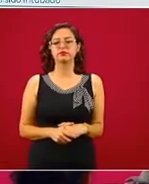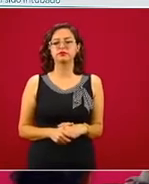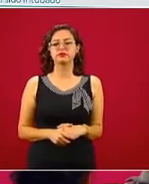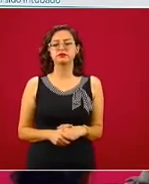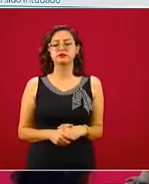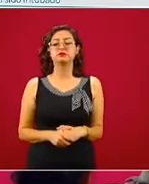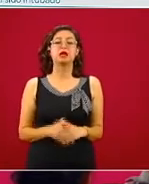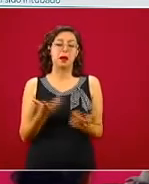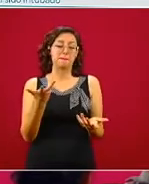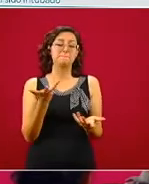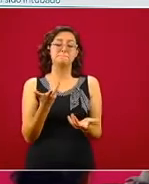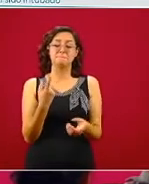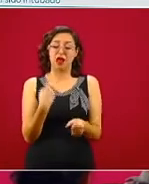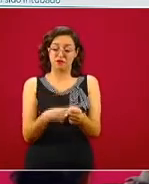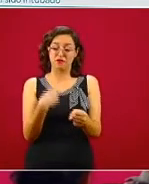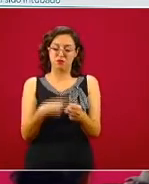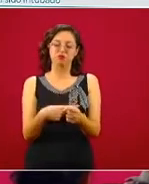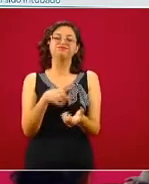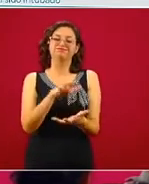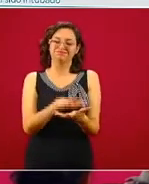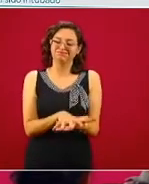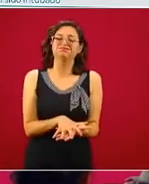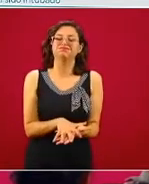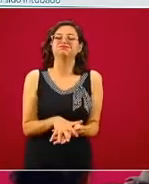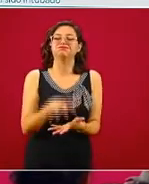home. They